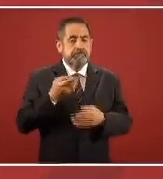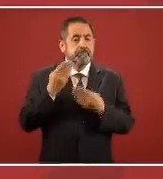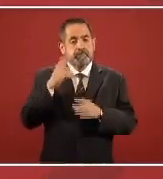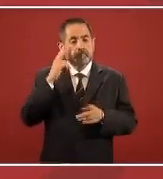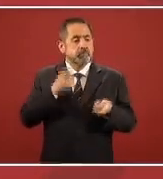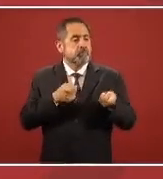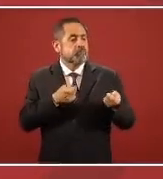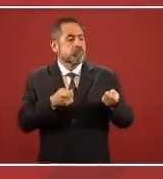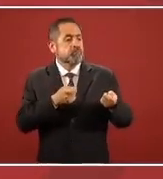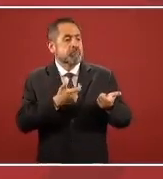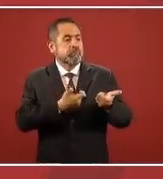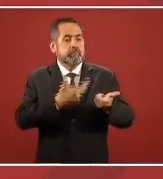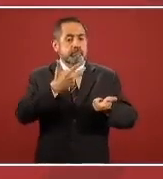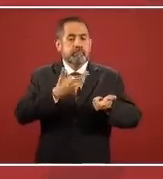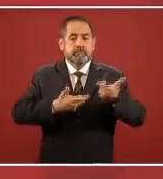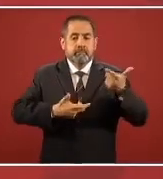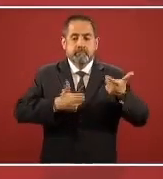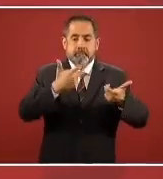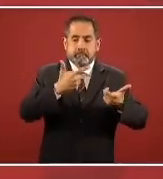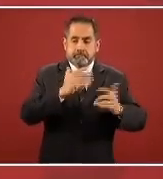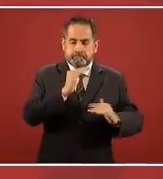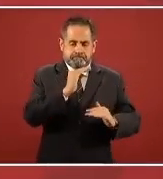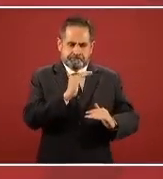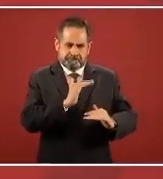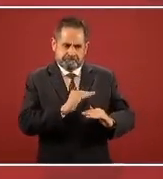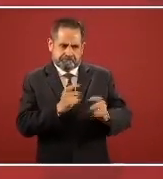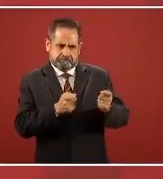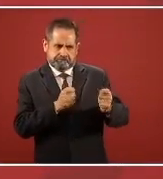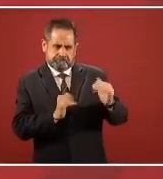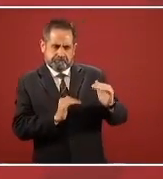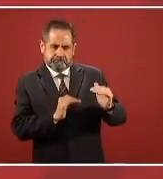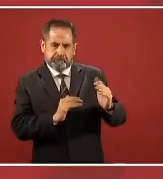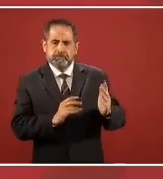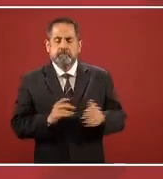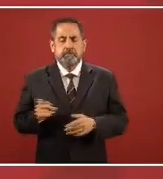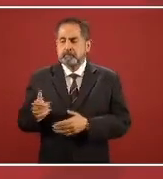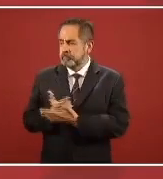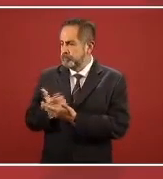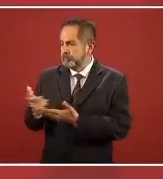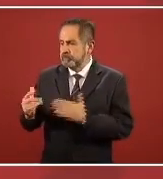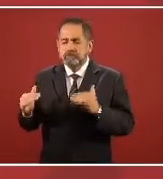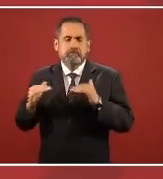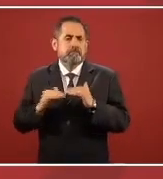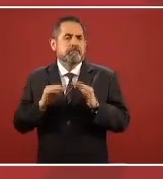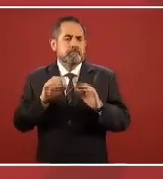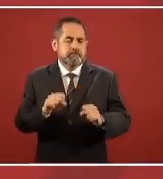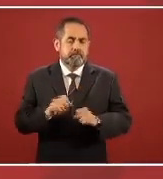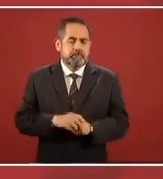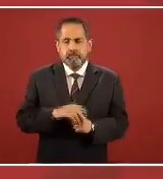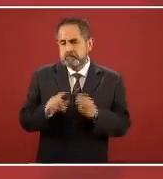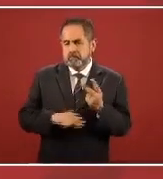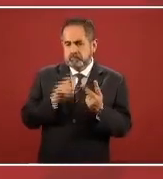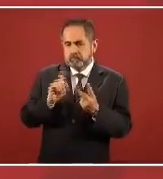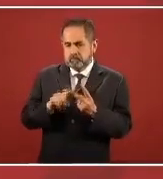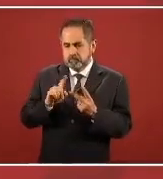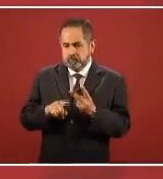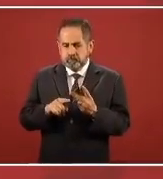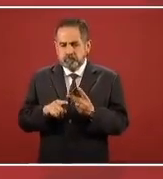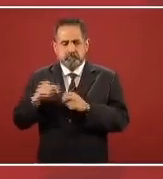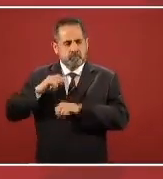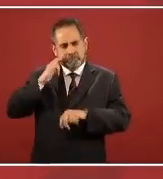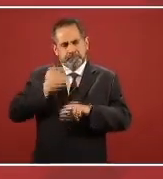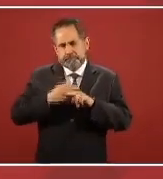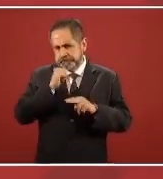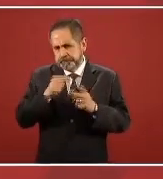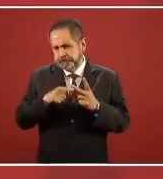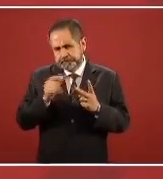That function of the Bank of Mexico. Y lo otro que no es su función principal. And the other thing which